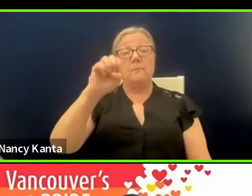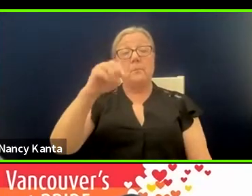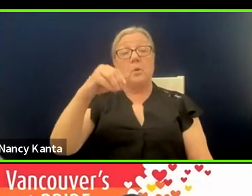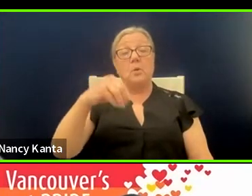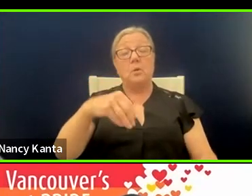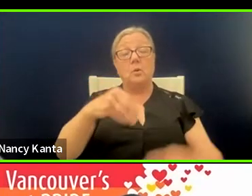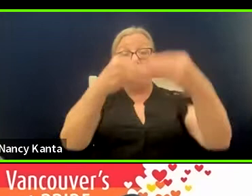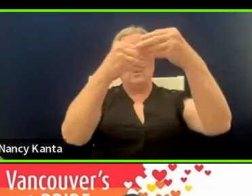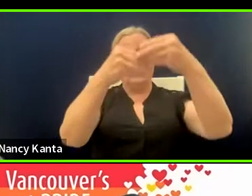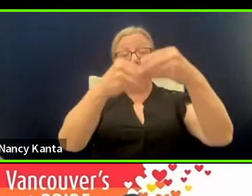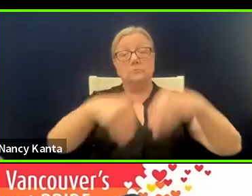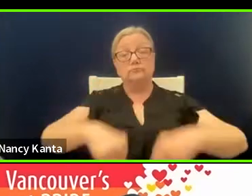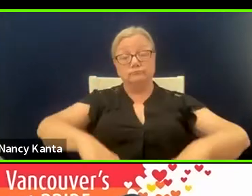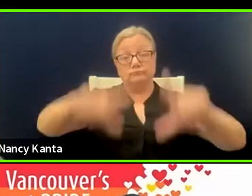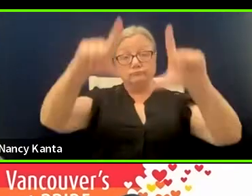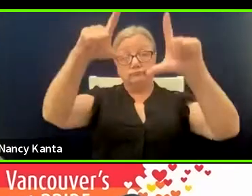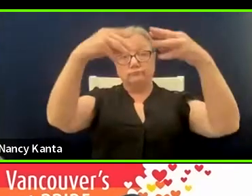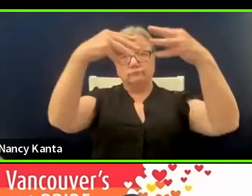we